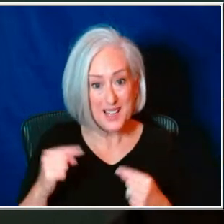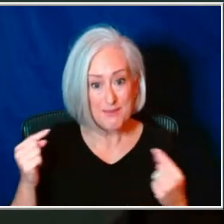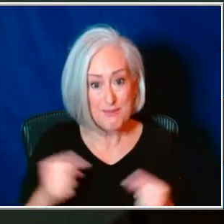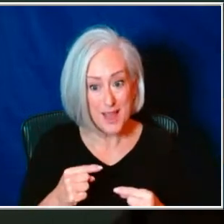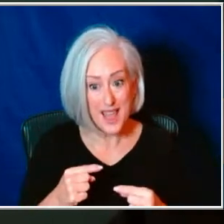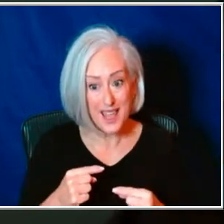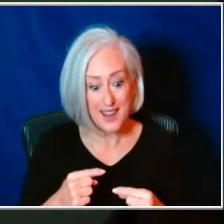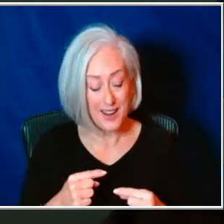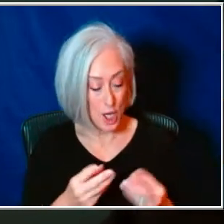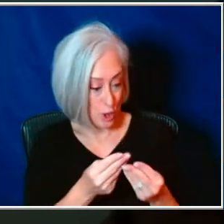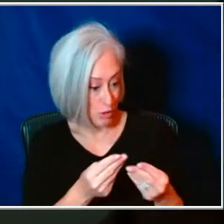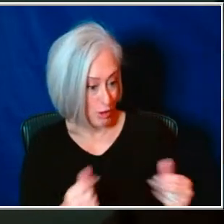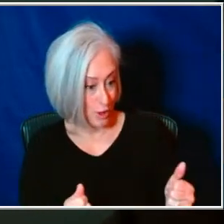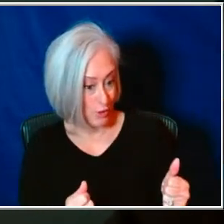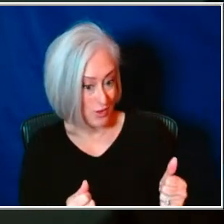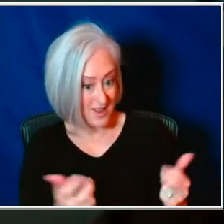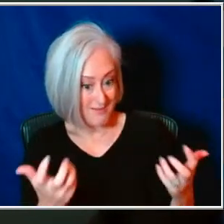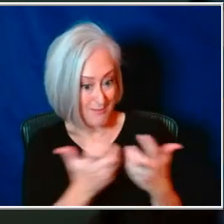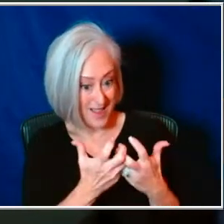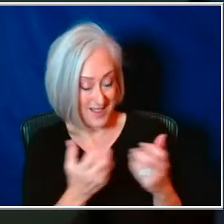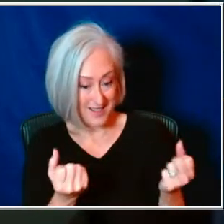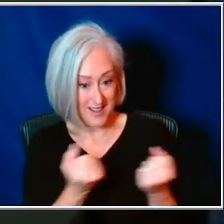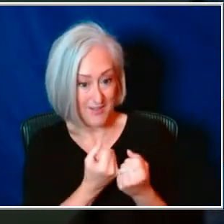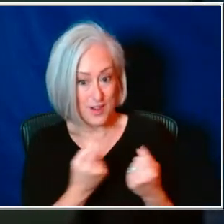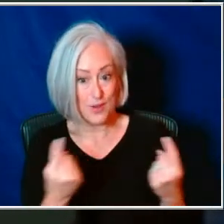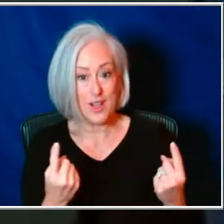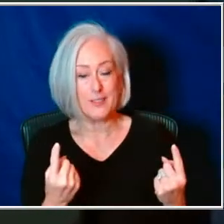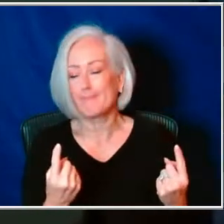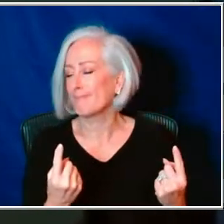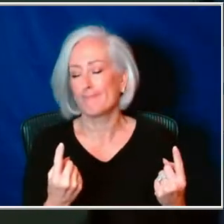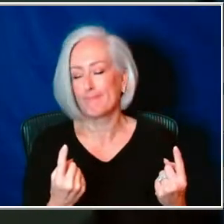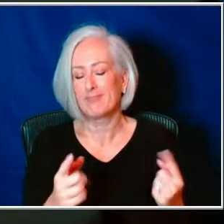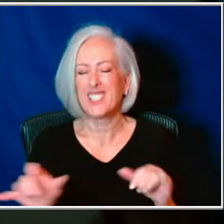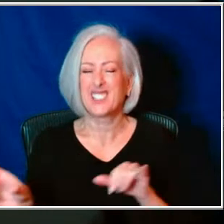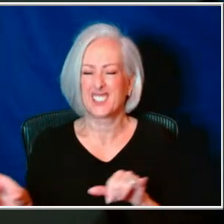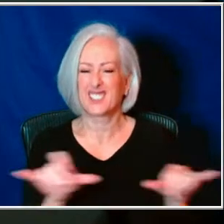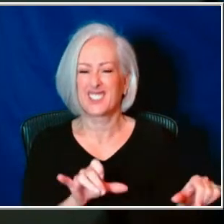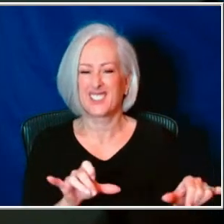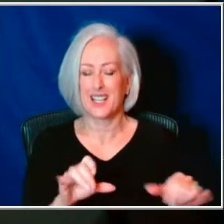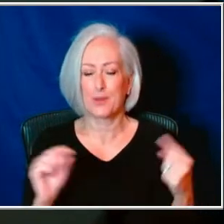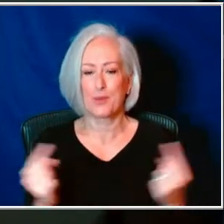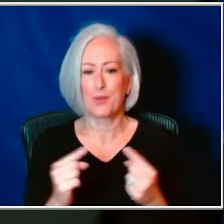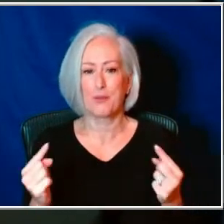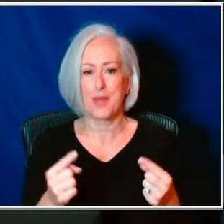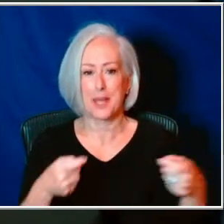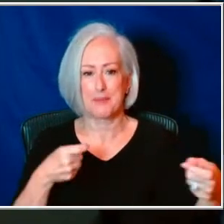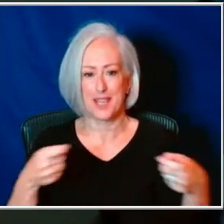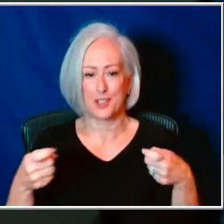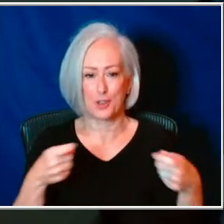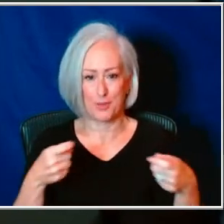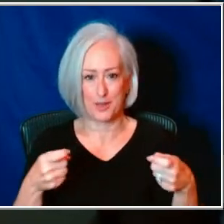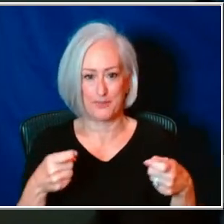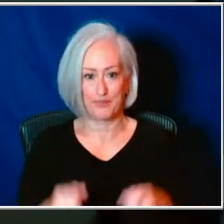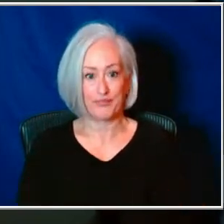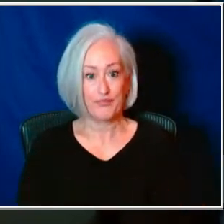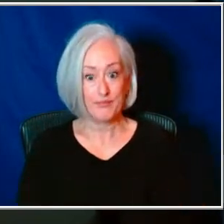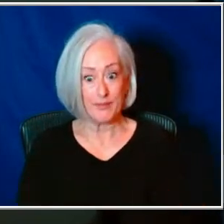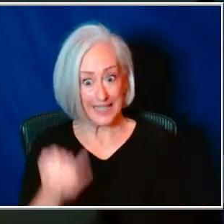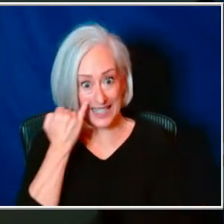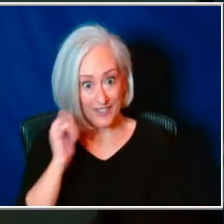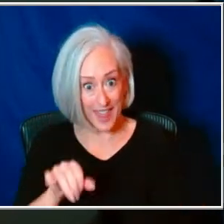one-size-fits-all. Neither is pain management. If this sounds like you may be just the person who we are looking for to participate